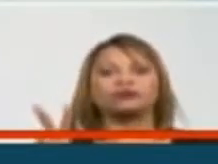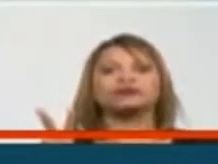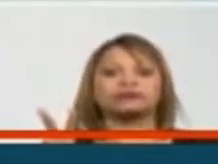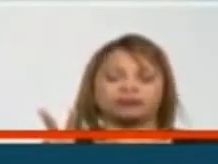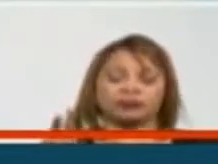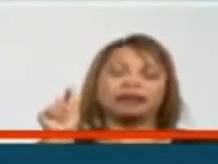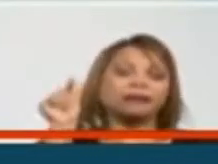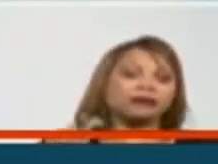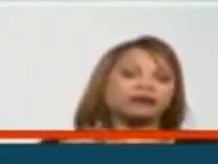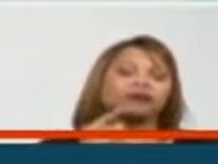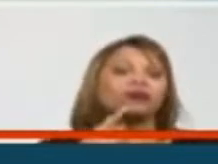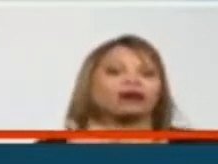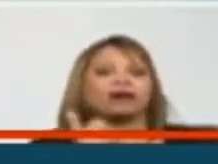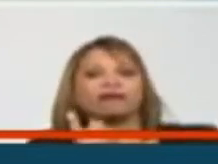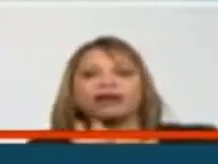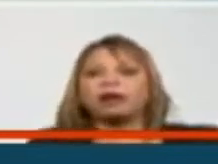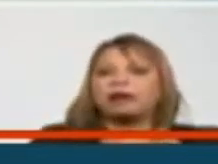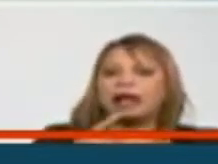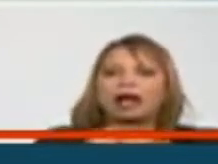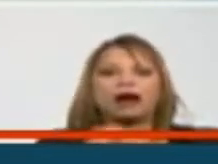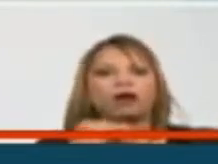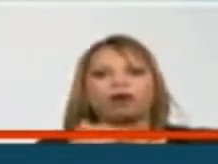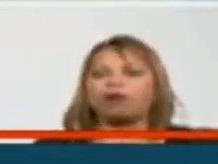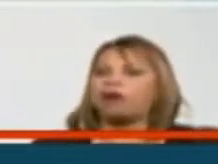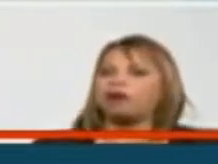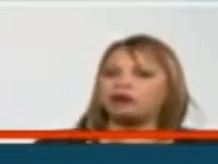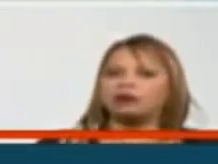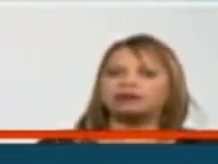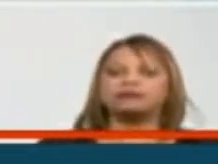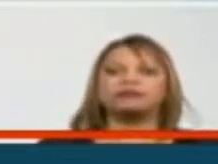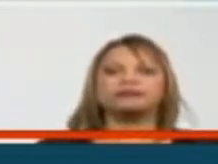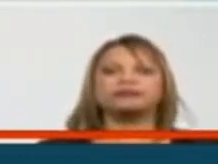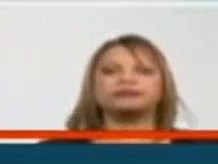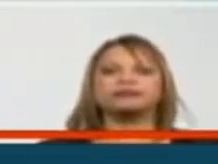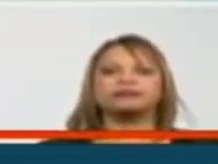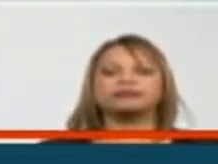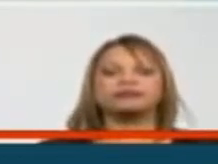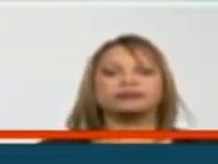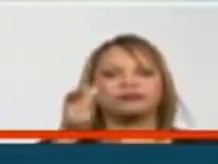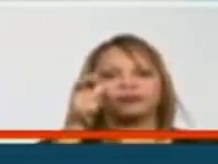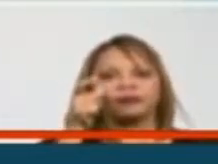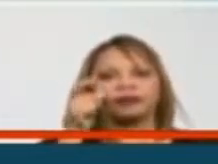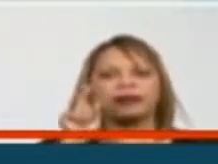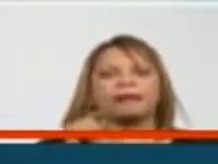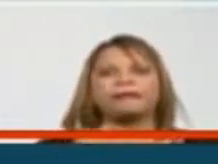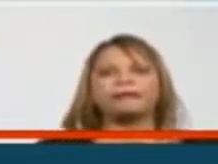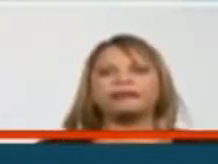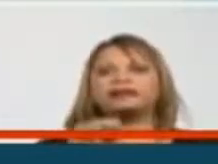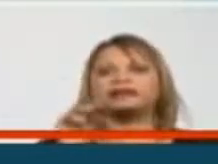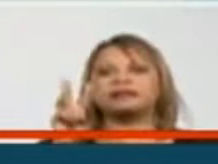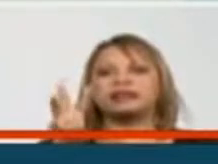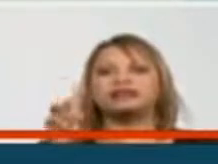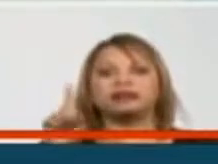some epidemiological elements. 1,031 people are under surveillance, and